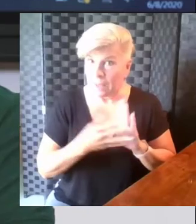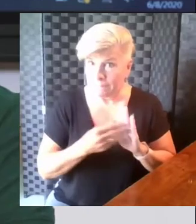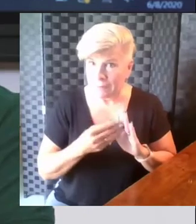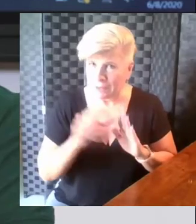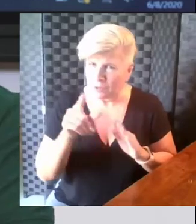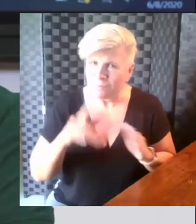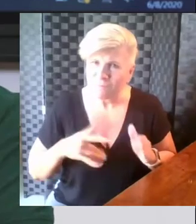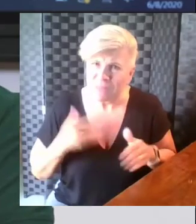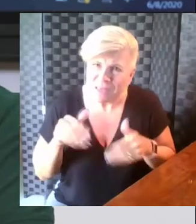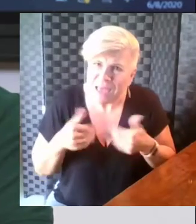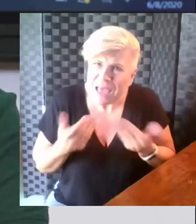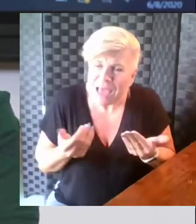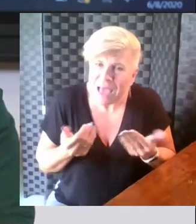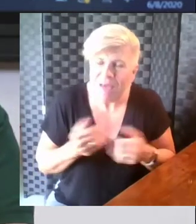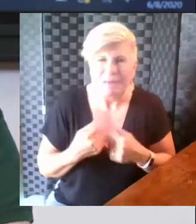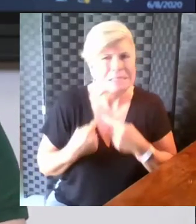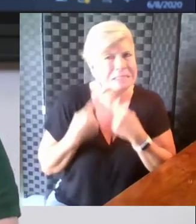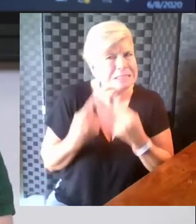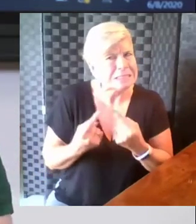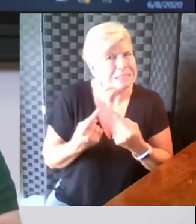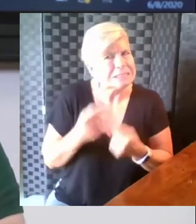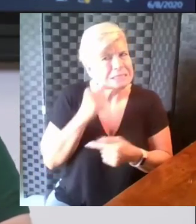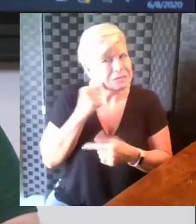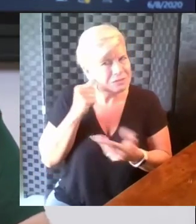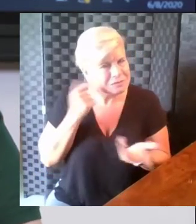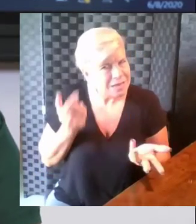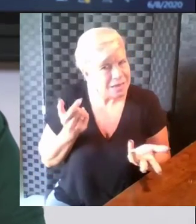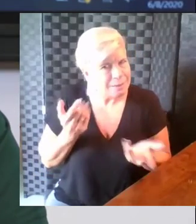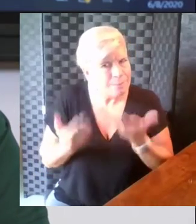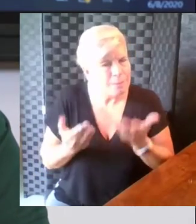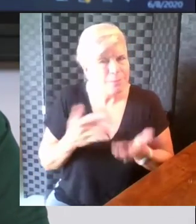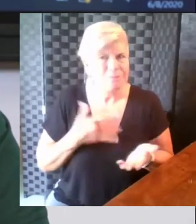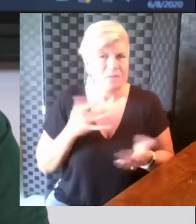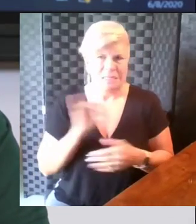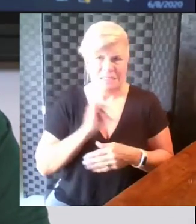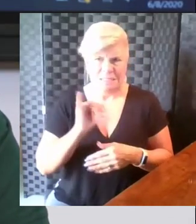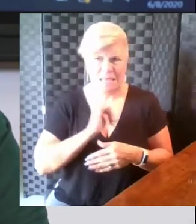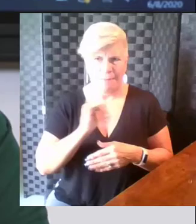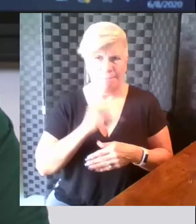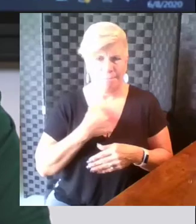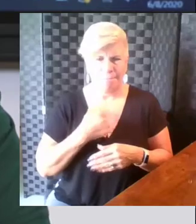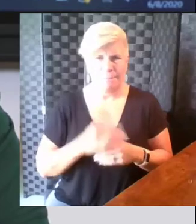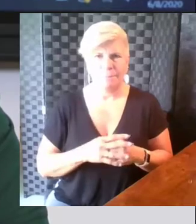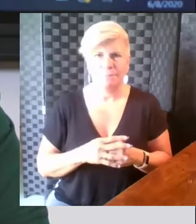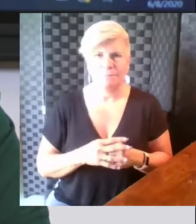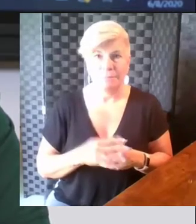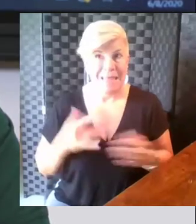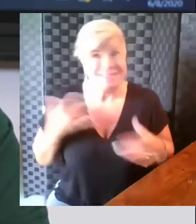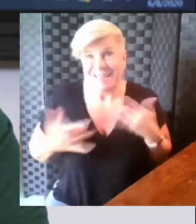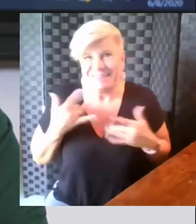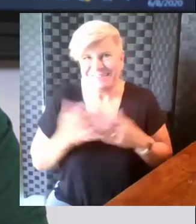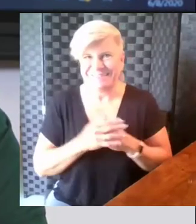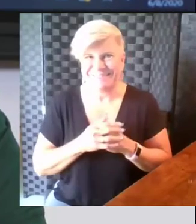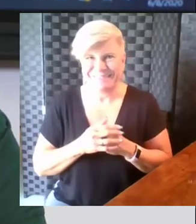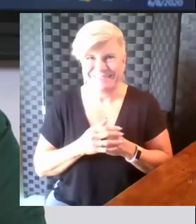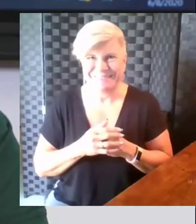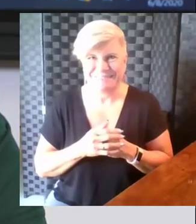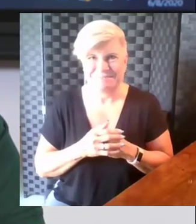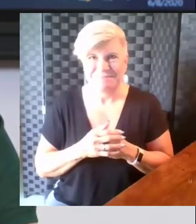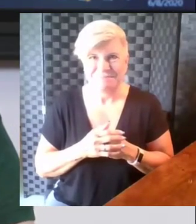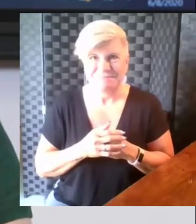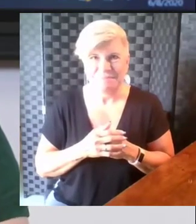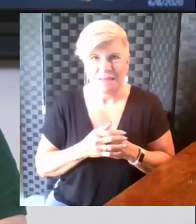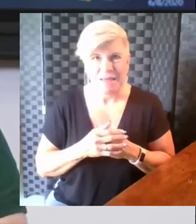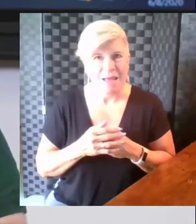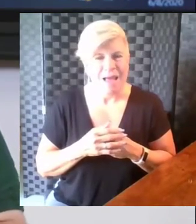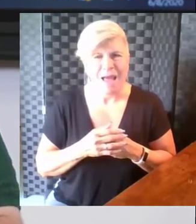today? You know, since it's our last lesson, I bet you're maybe feeling the same way as me. Excited.